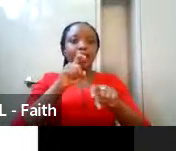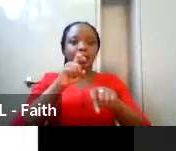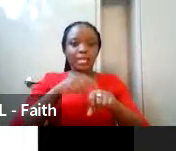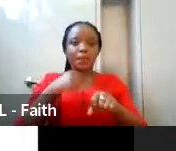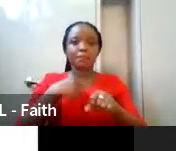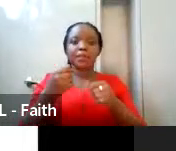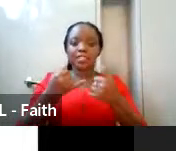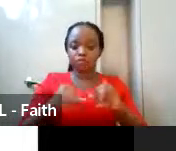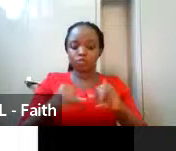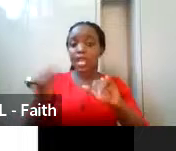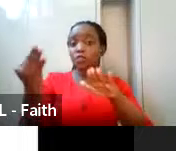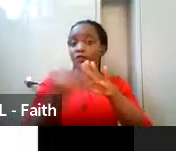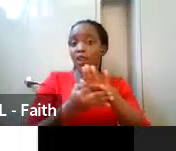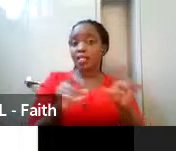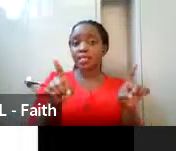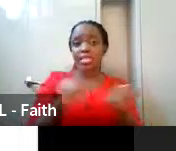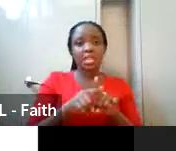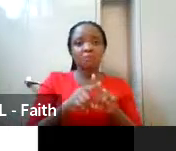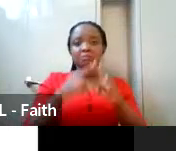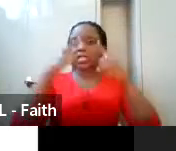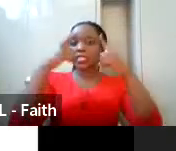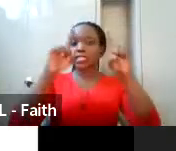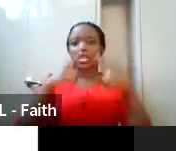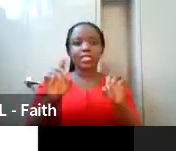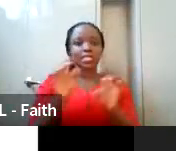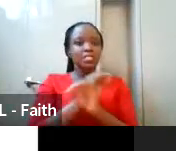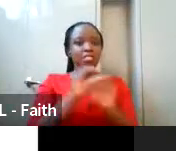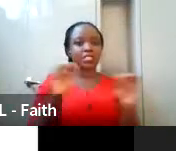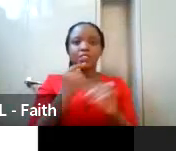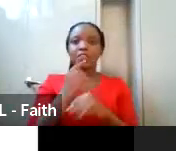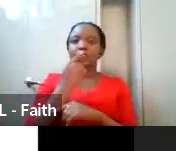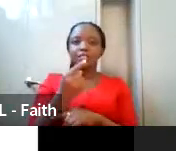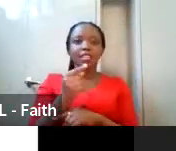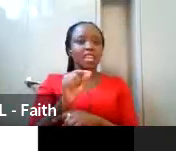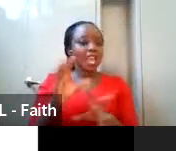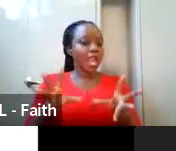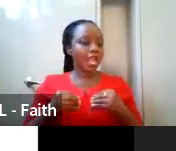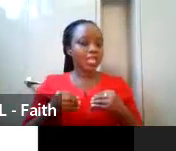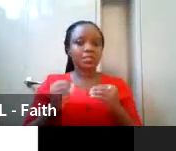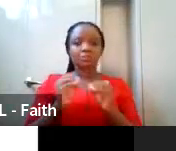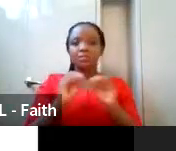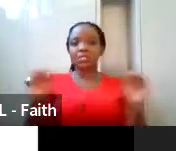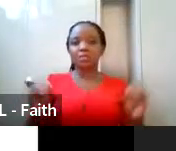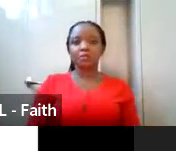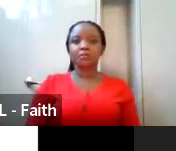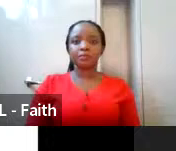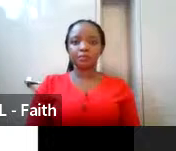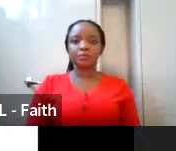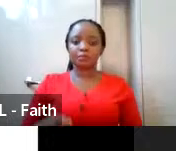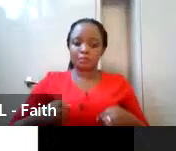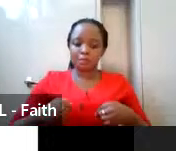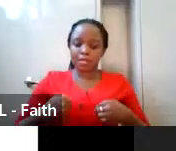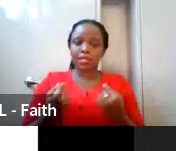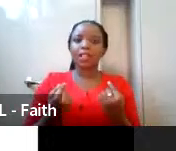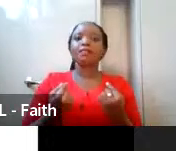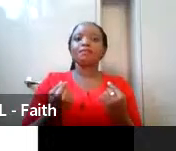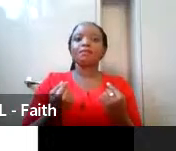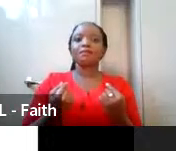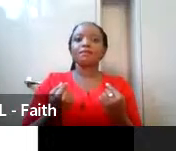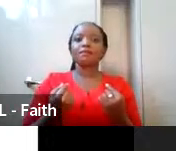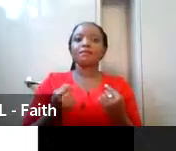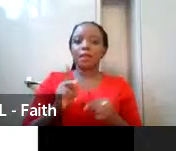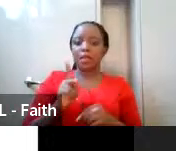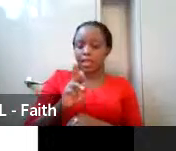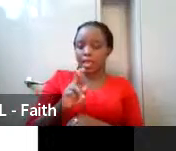same, it did not go through. It just said that it's not accepted. So I raised this with the